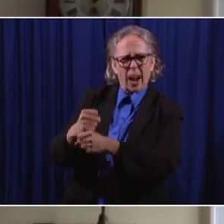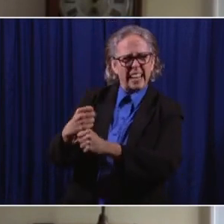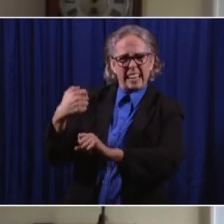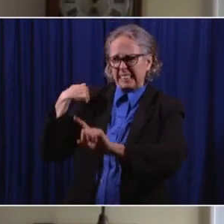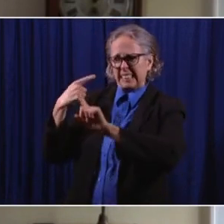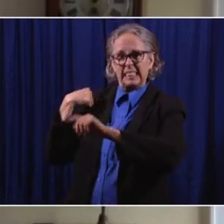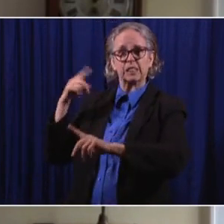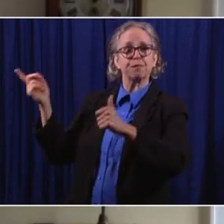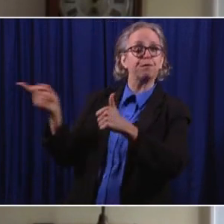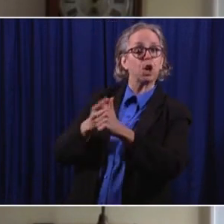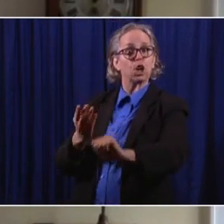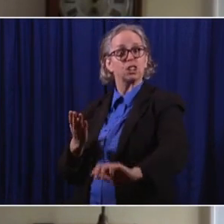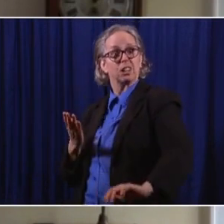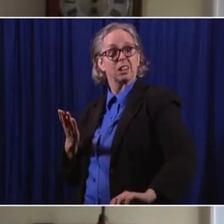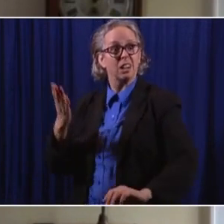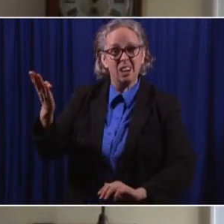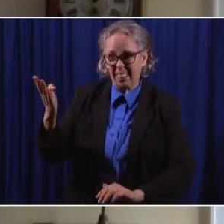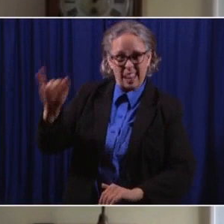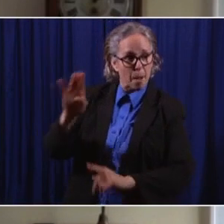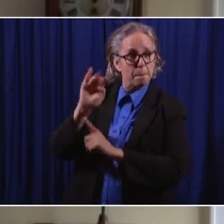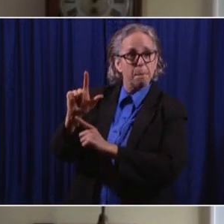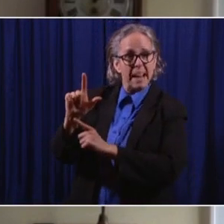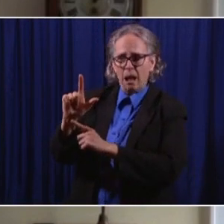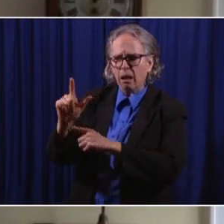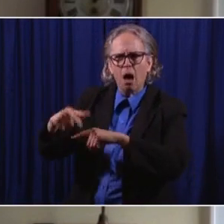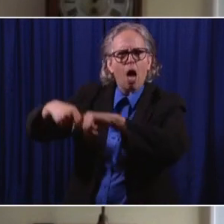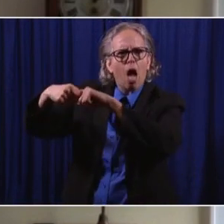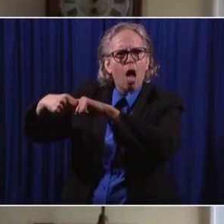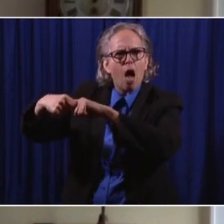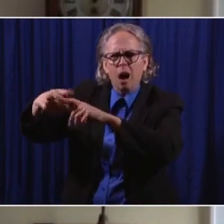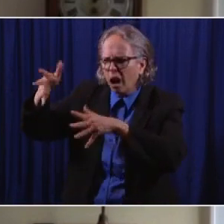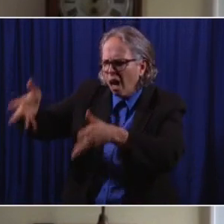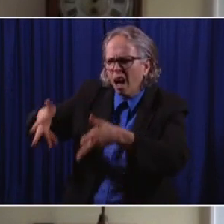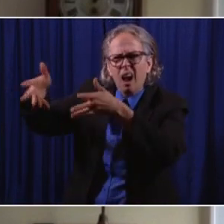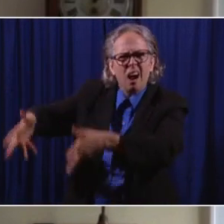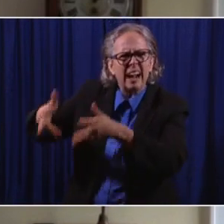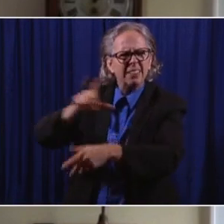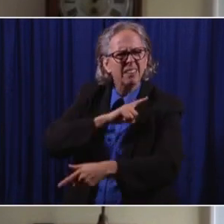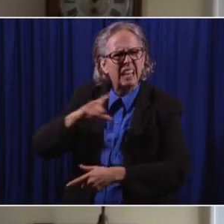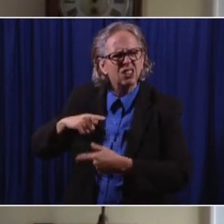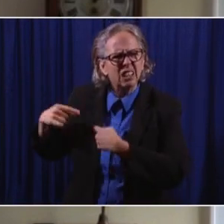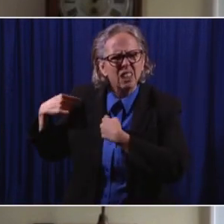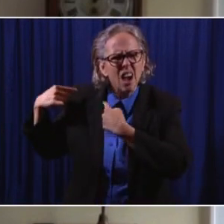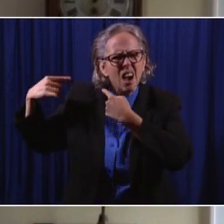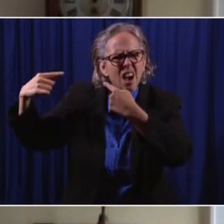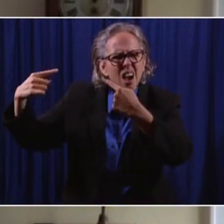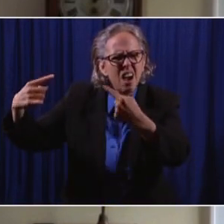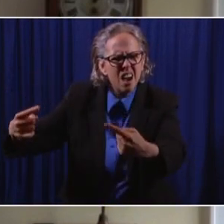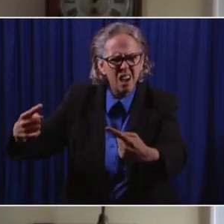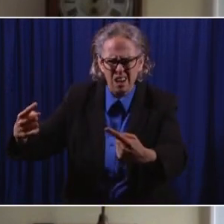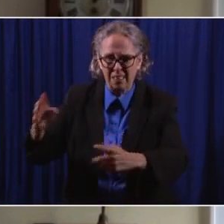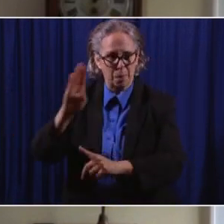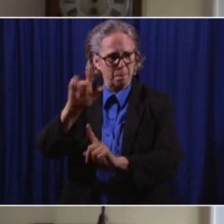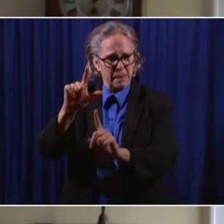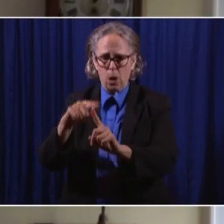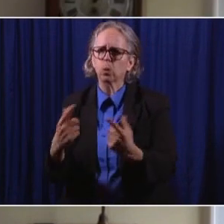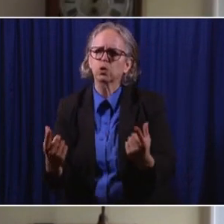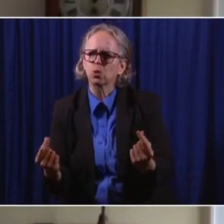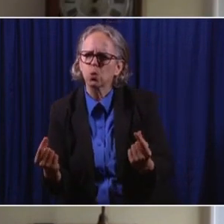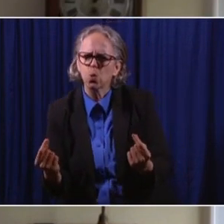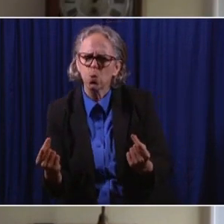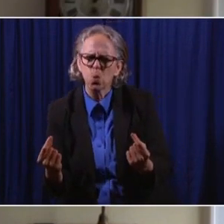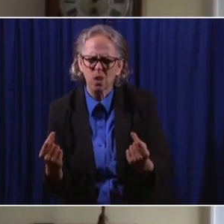think it's tougher on those responsible for the majority of violent crime in the state, and those are the convicted felons who illegally